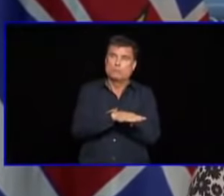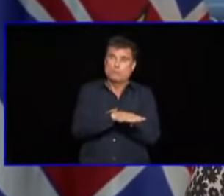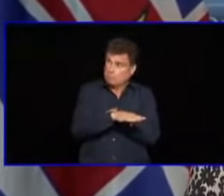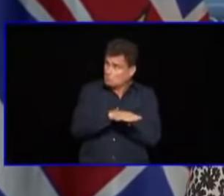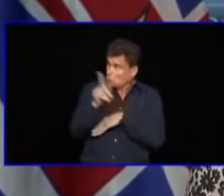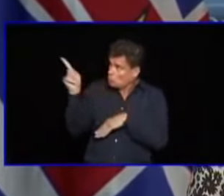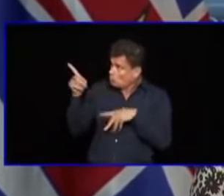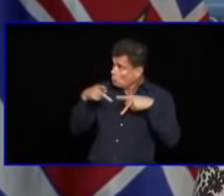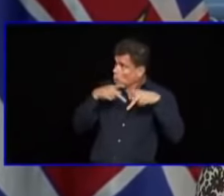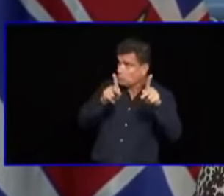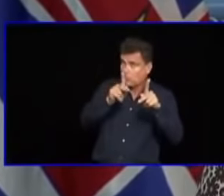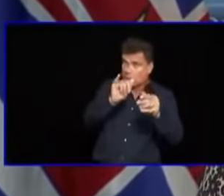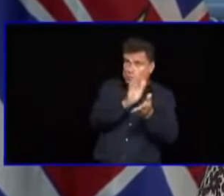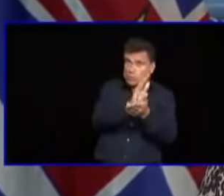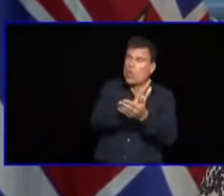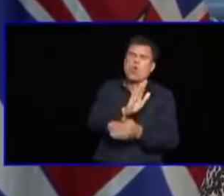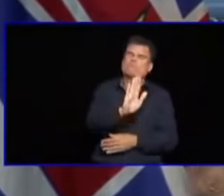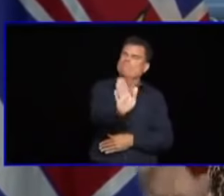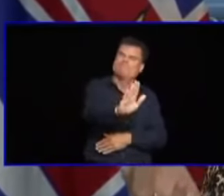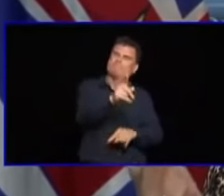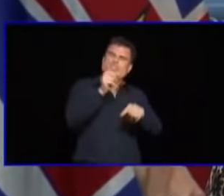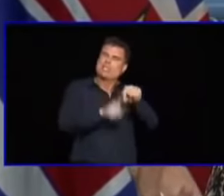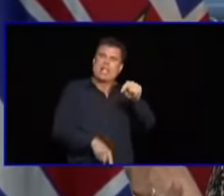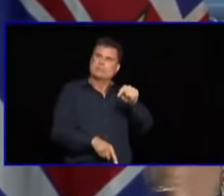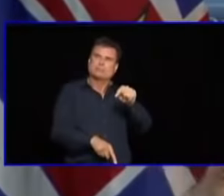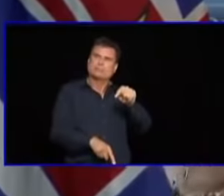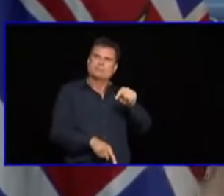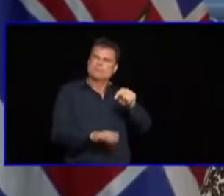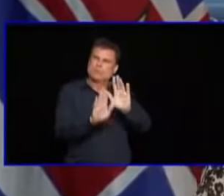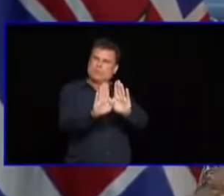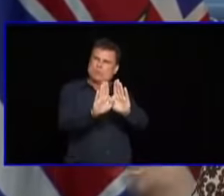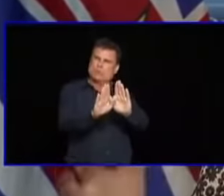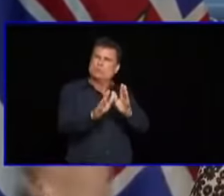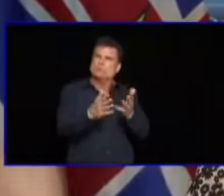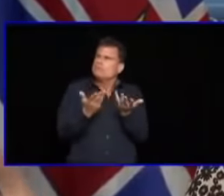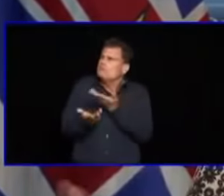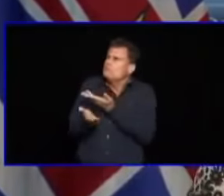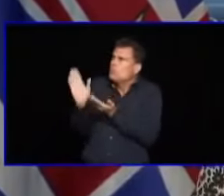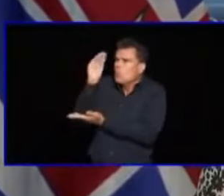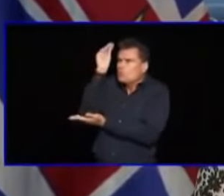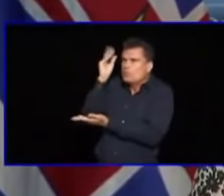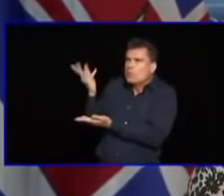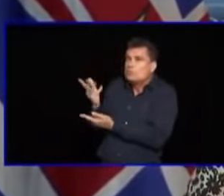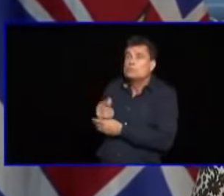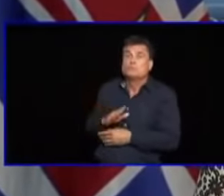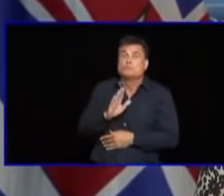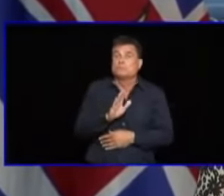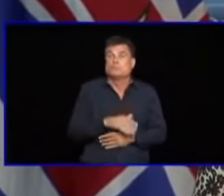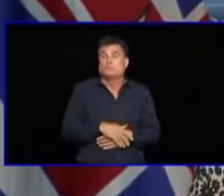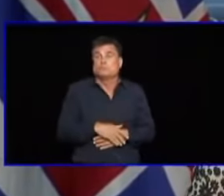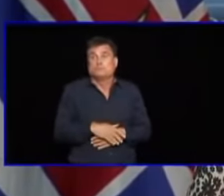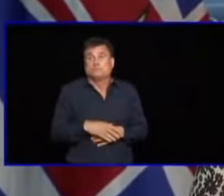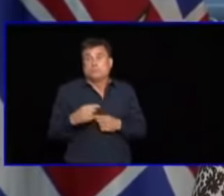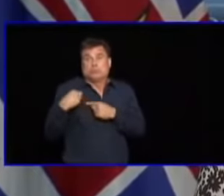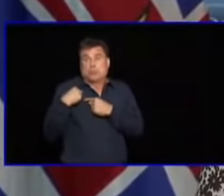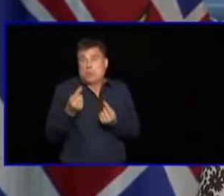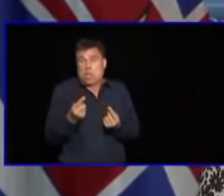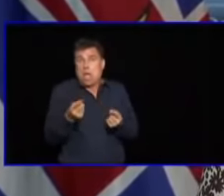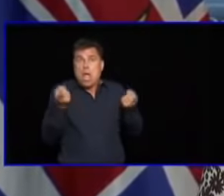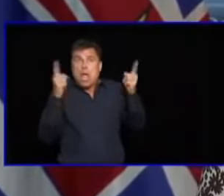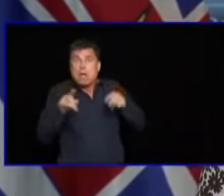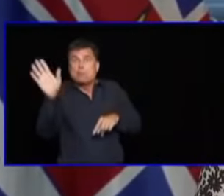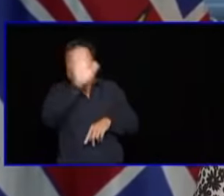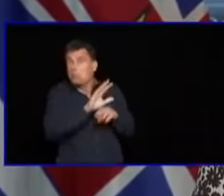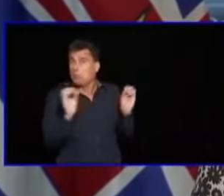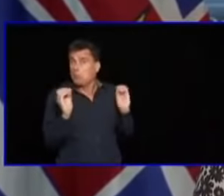to, and that we've had a lot of discussions in our planning groups across the province, and that's not come up